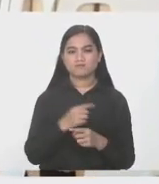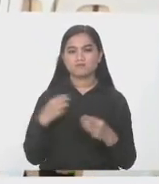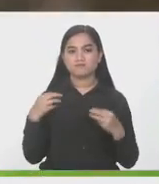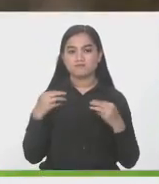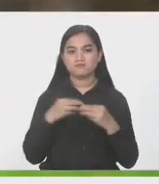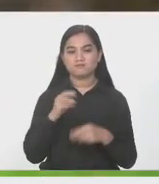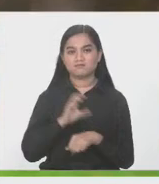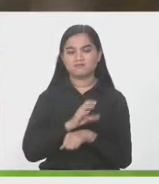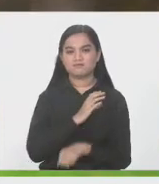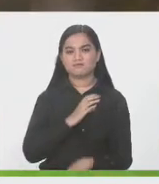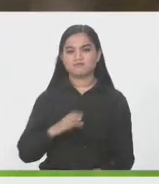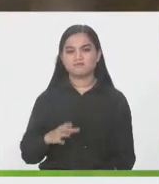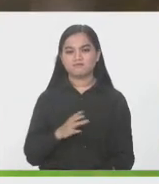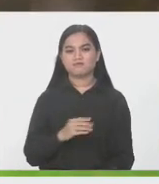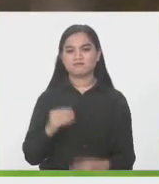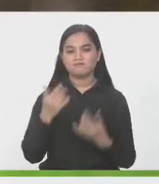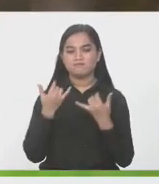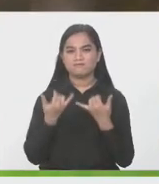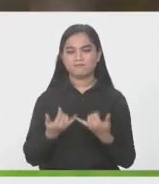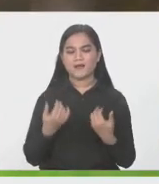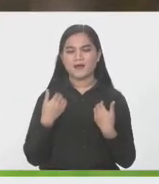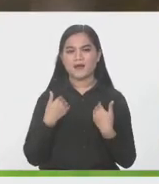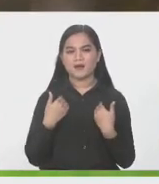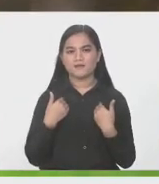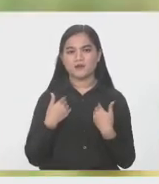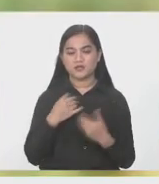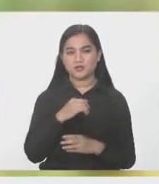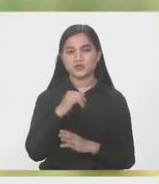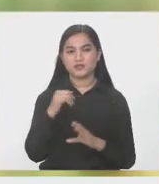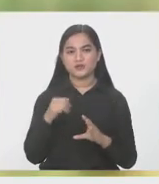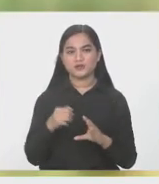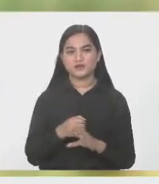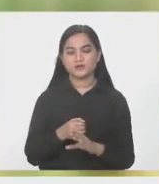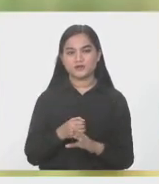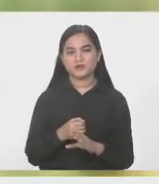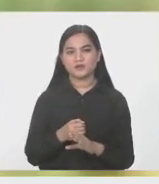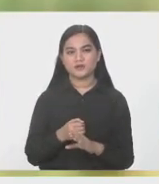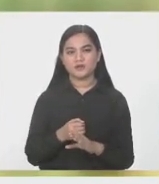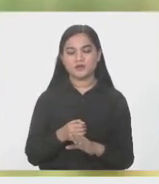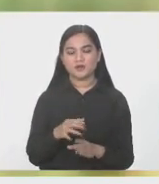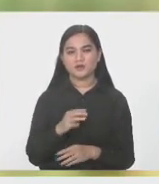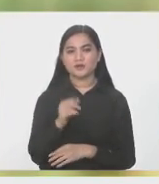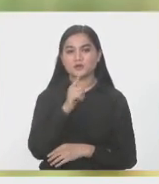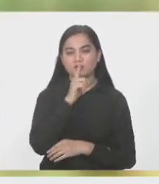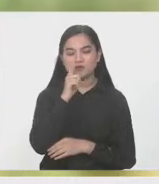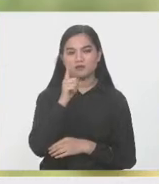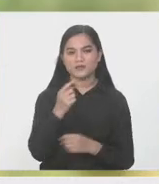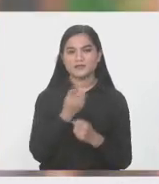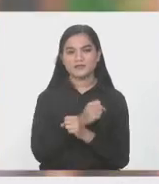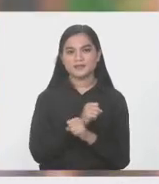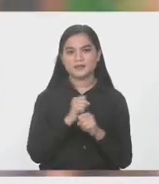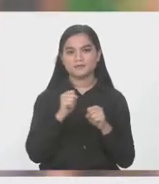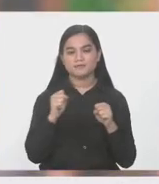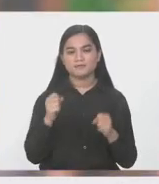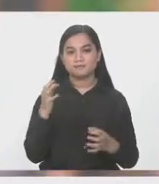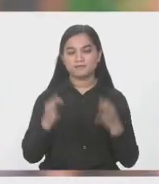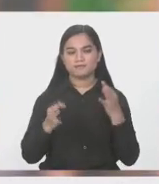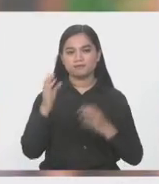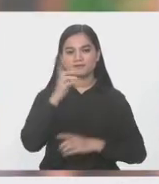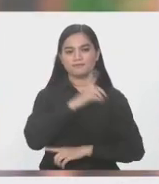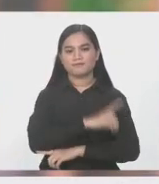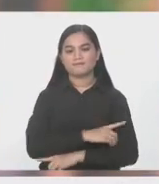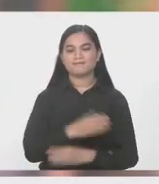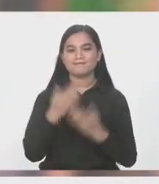of Christ and now I have joined that body that will truly be saved come Judgment Day. Thank you,